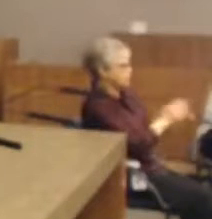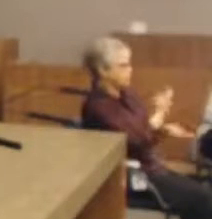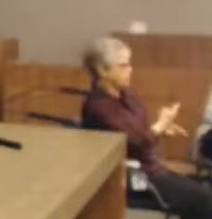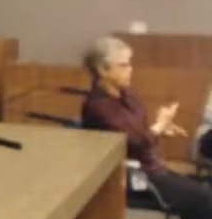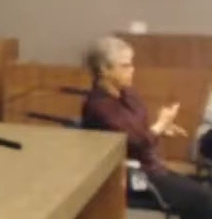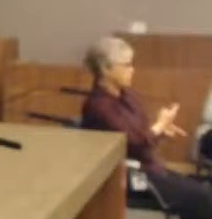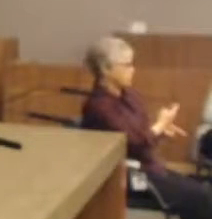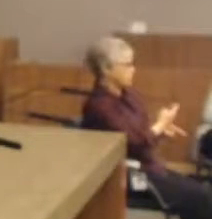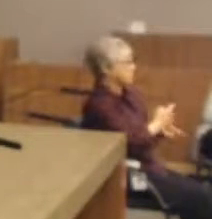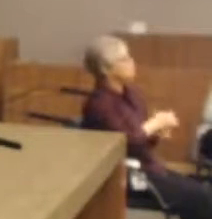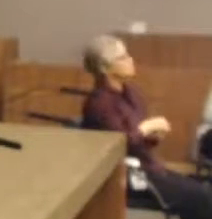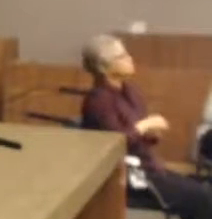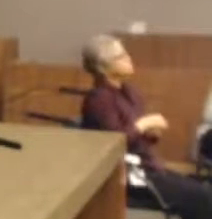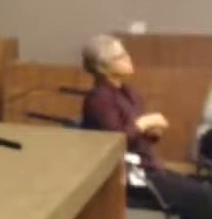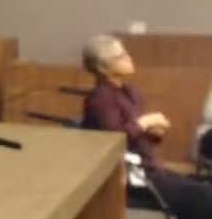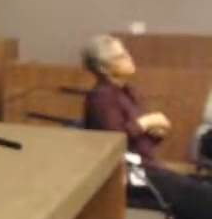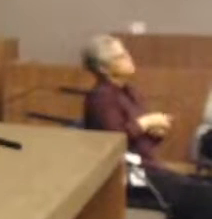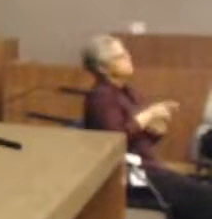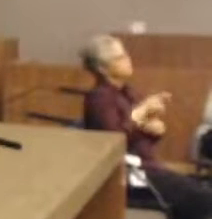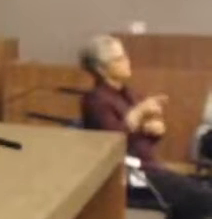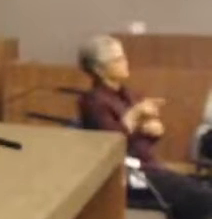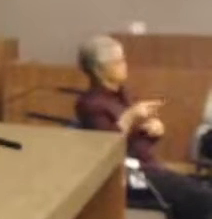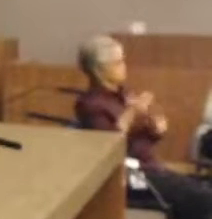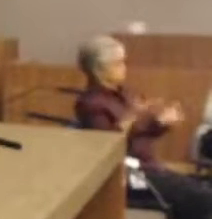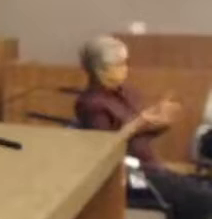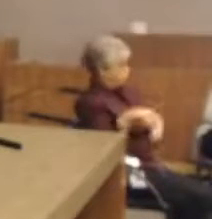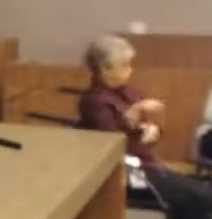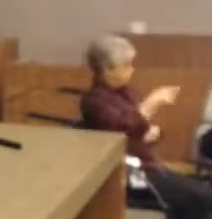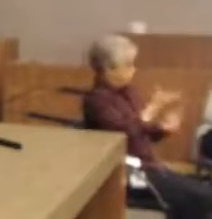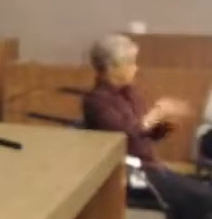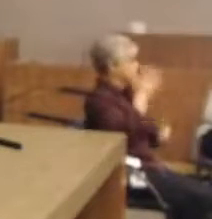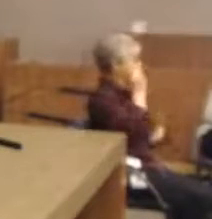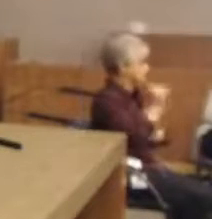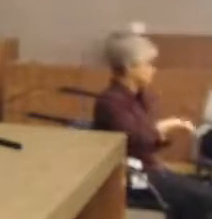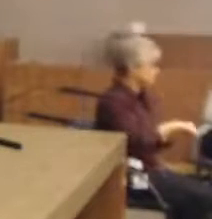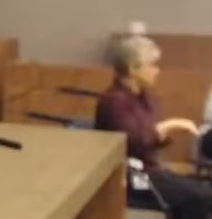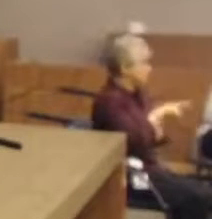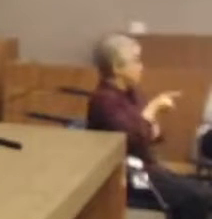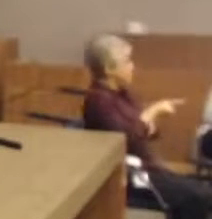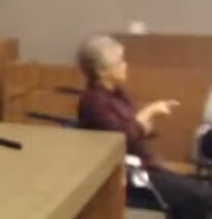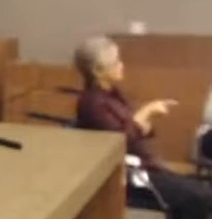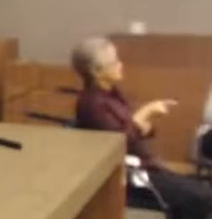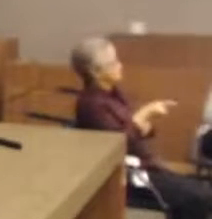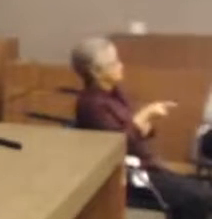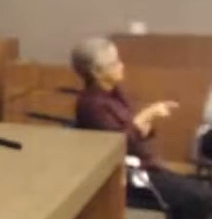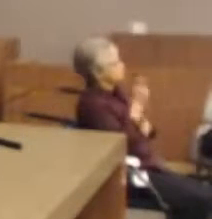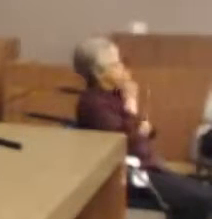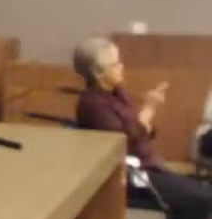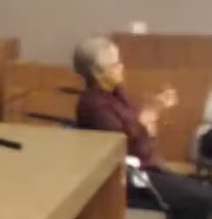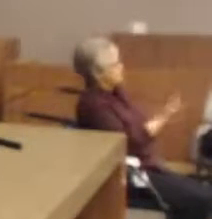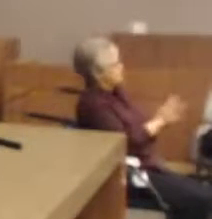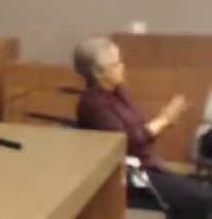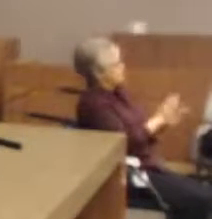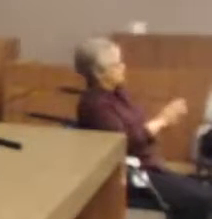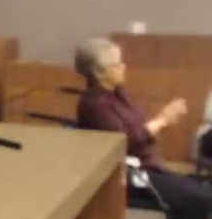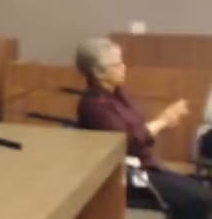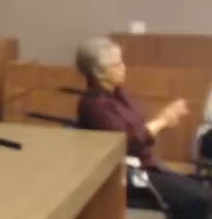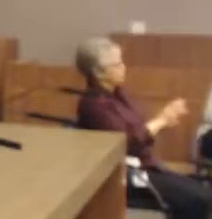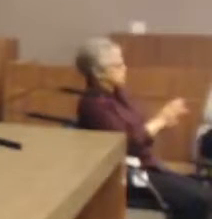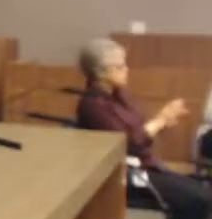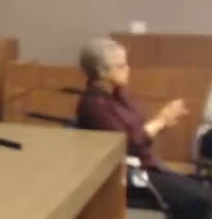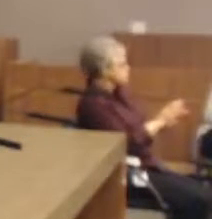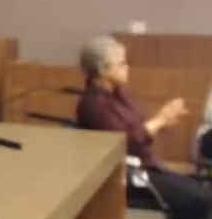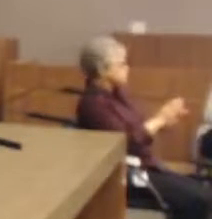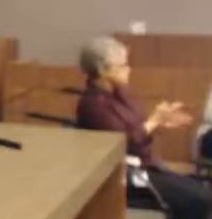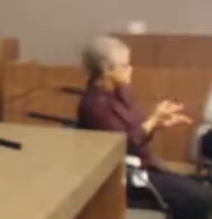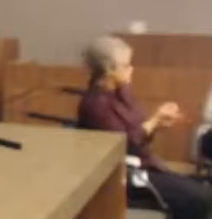you're trying to reconcile and doesn't make a lot of sense. Okay? We'll do that all in 2 hours. And I got my energy drink, so we're going to be fine. All